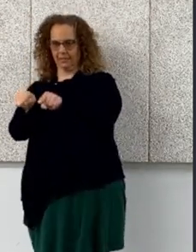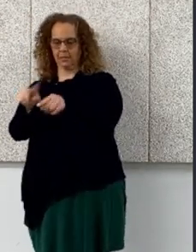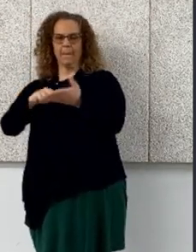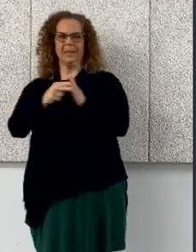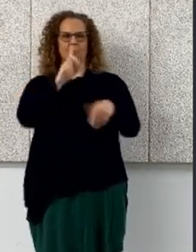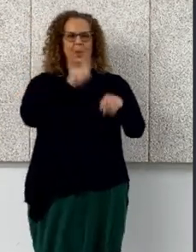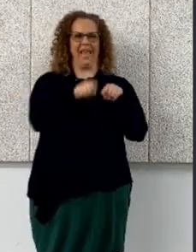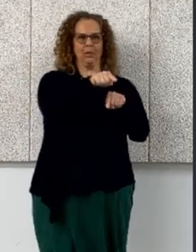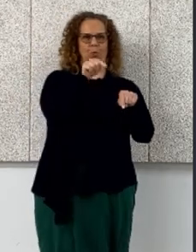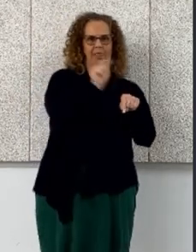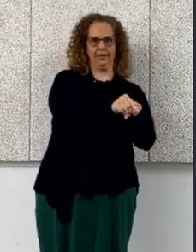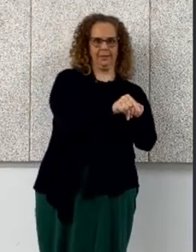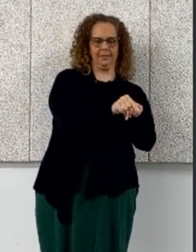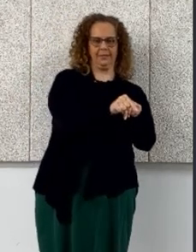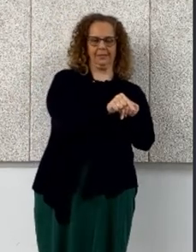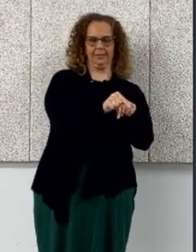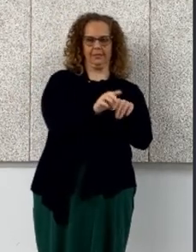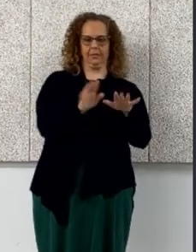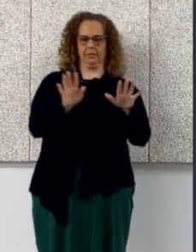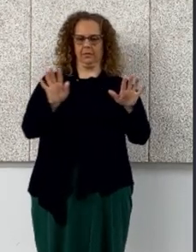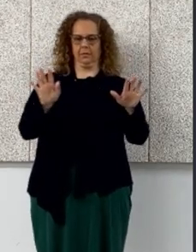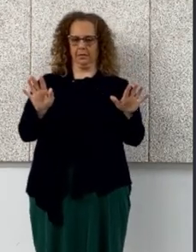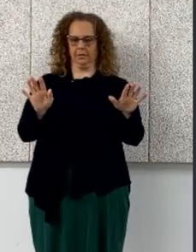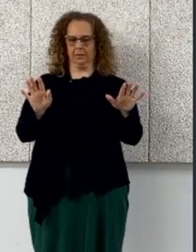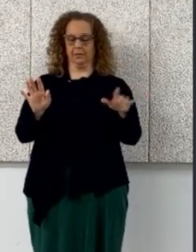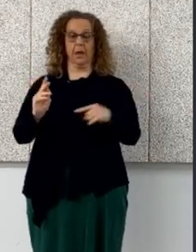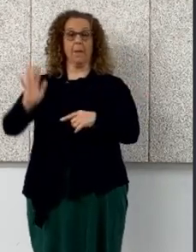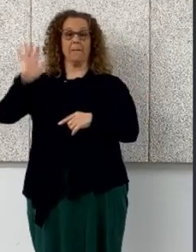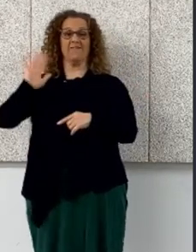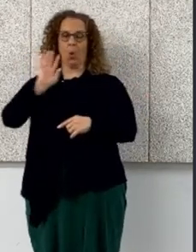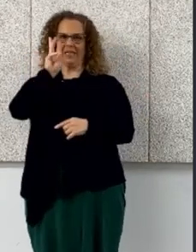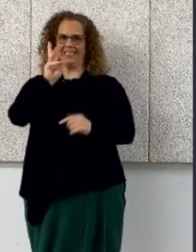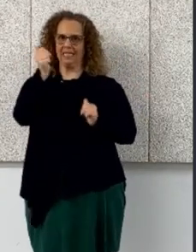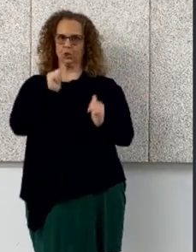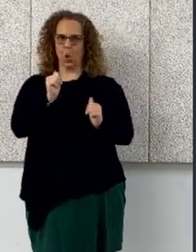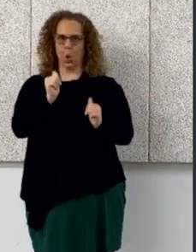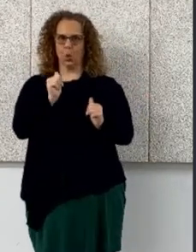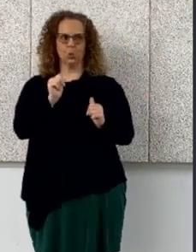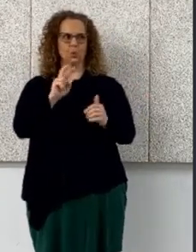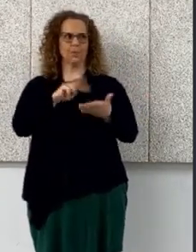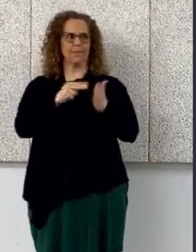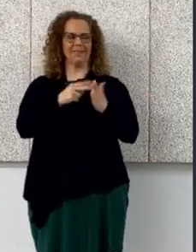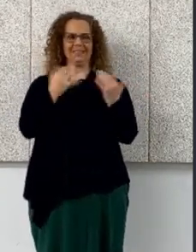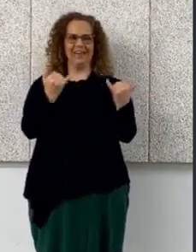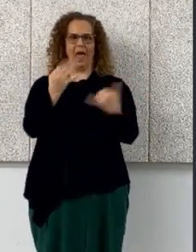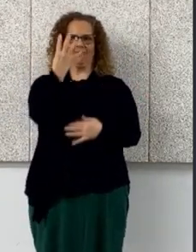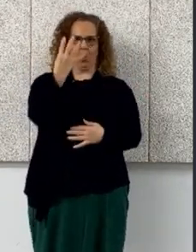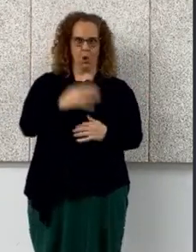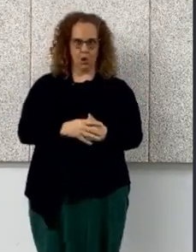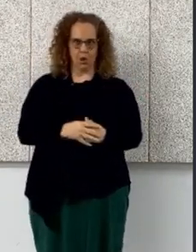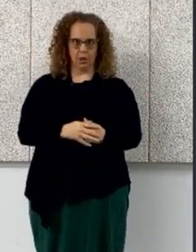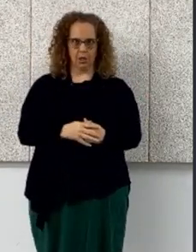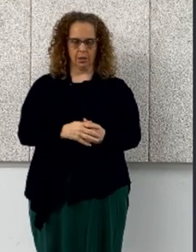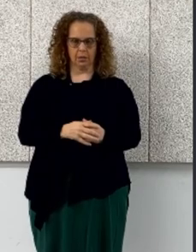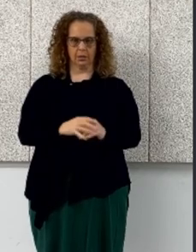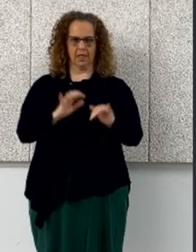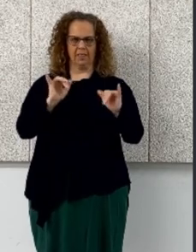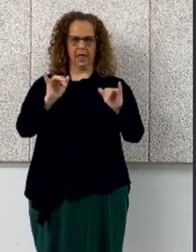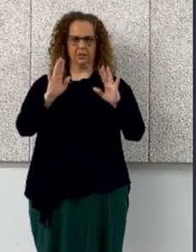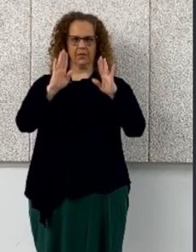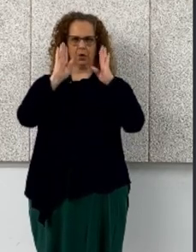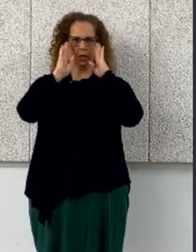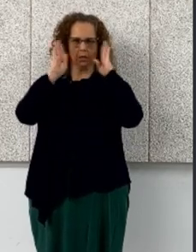just here. We used to do 6 shows and now we can only do 4 shows. And that is the sort of